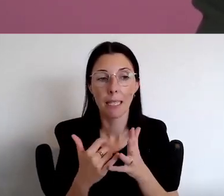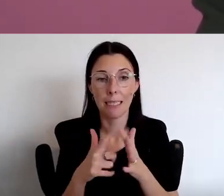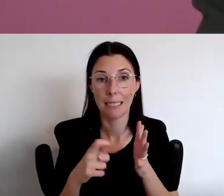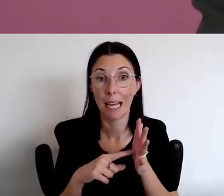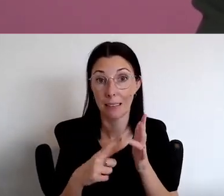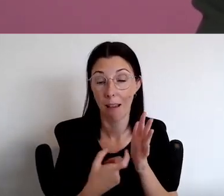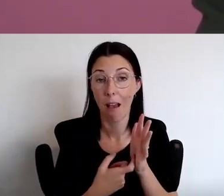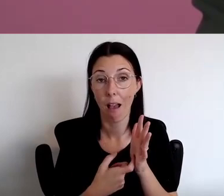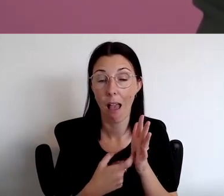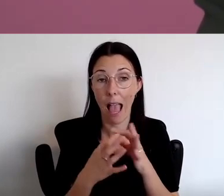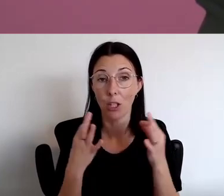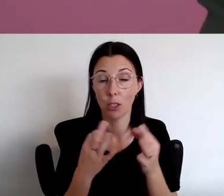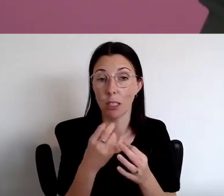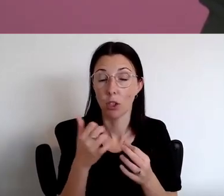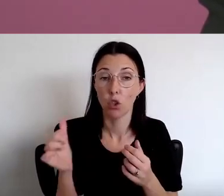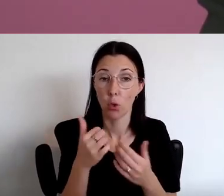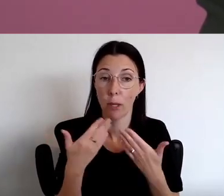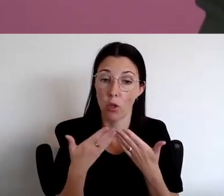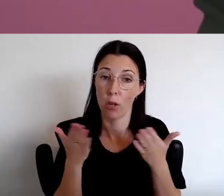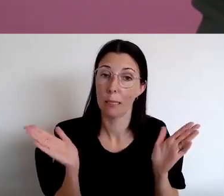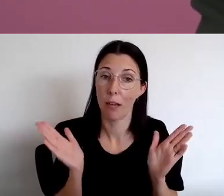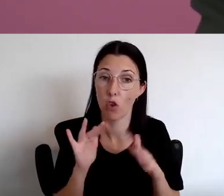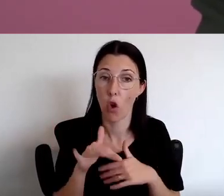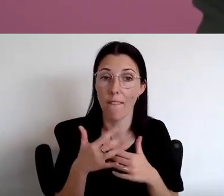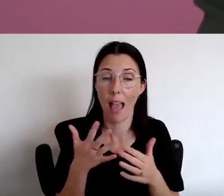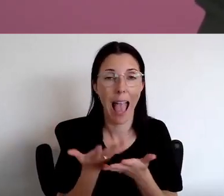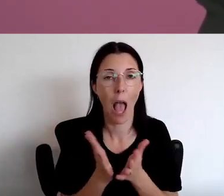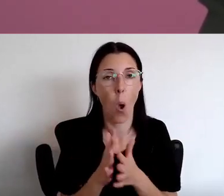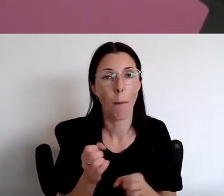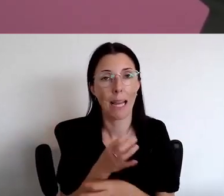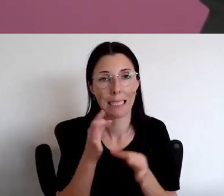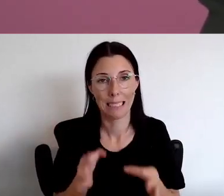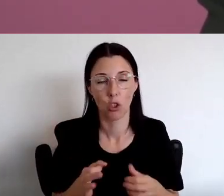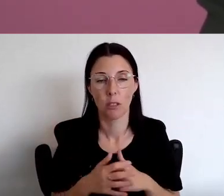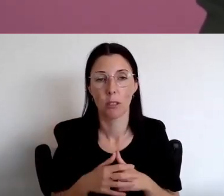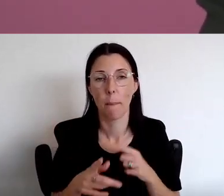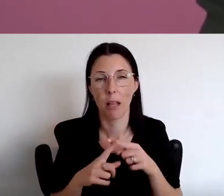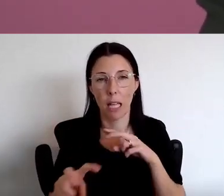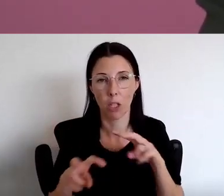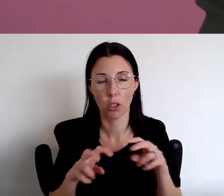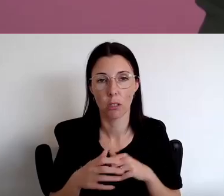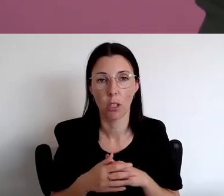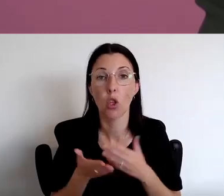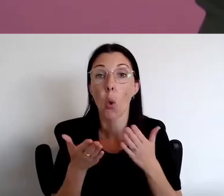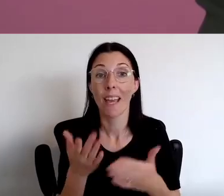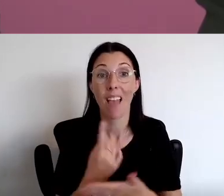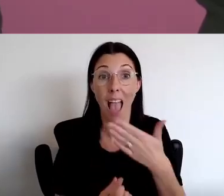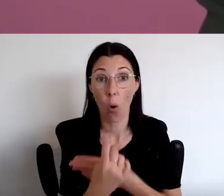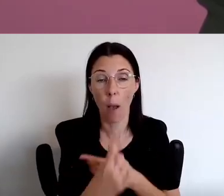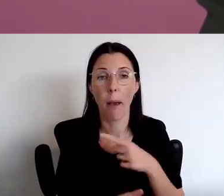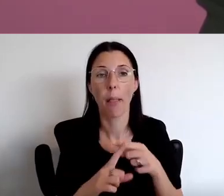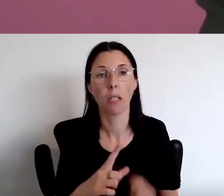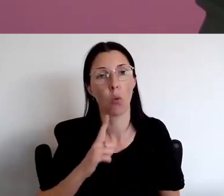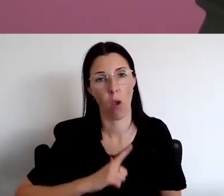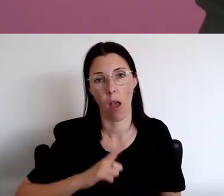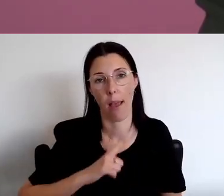be transparent around their decision making and action. So giving not only the outcome, but a reason for the outcome. And that's something that